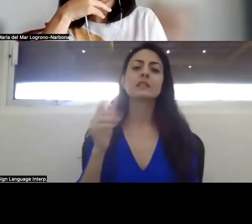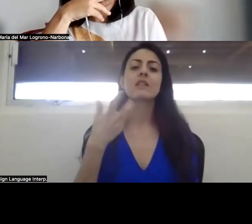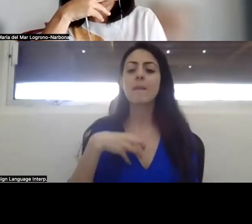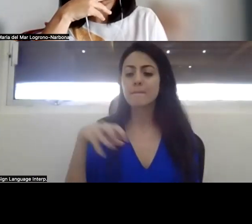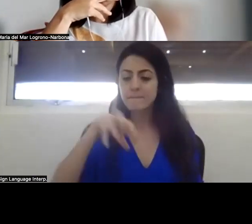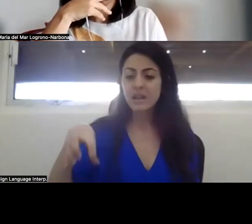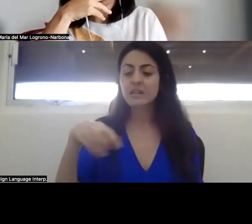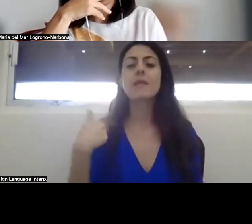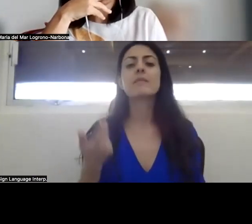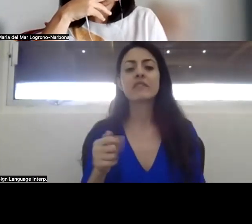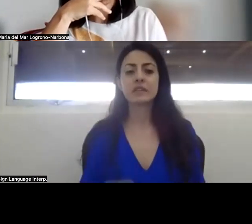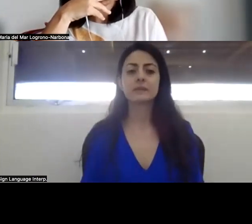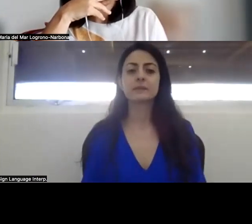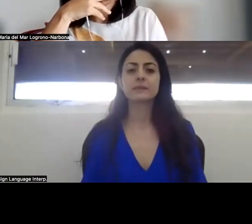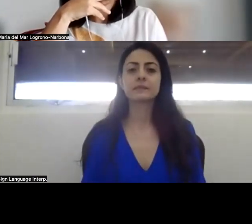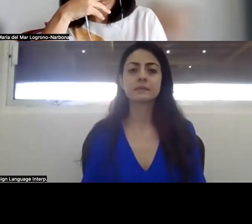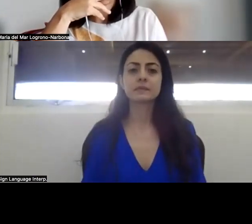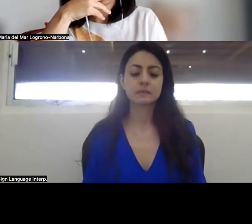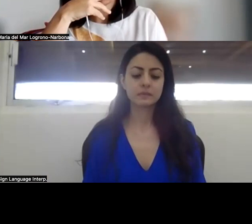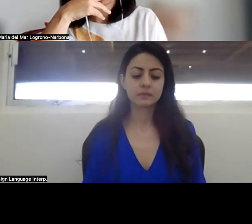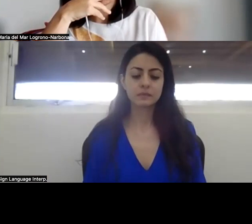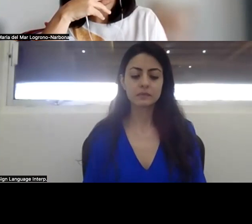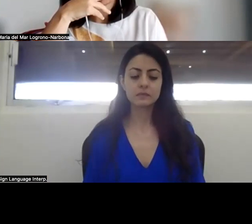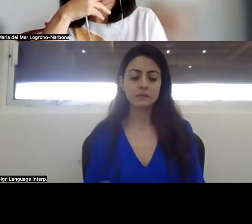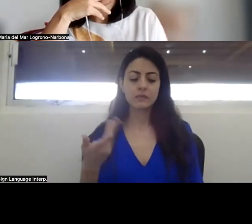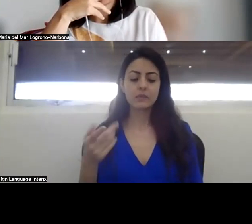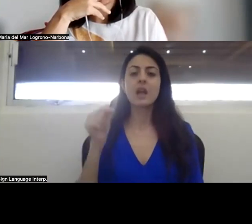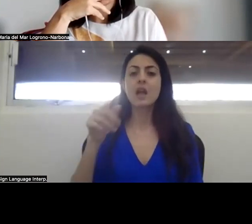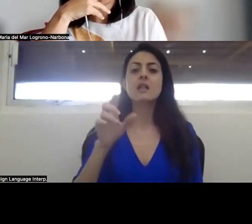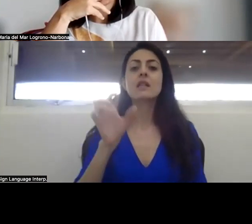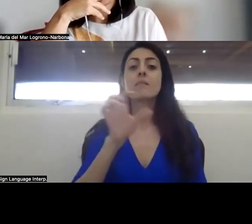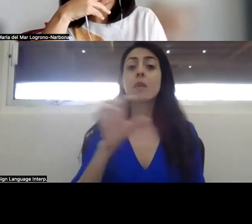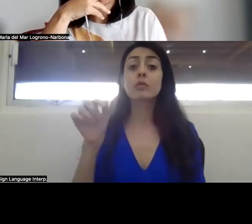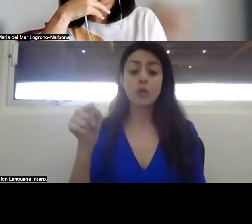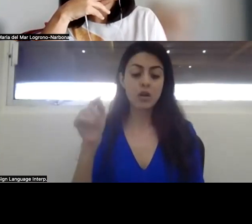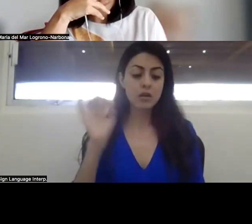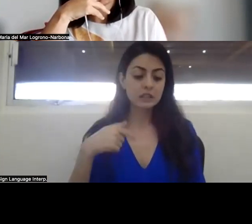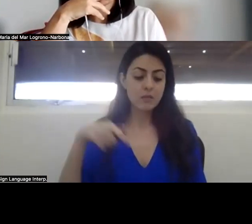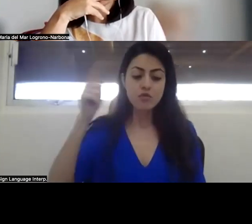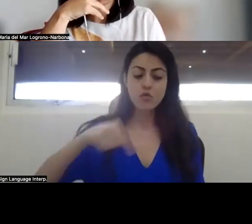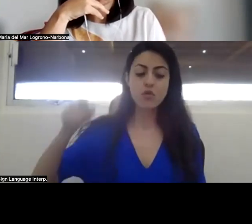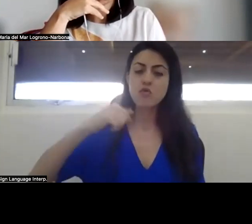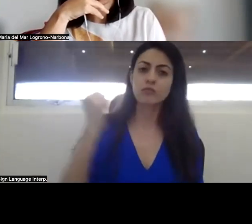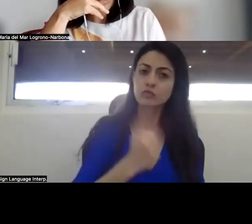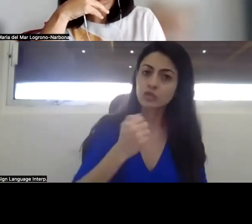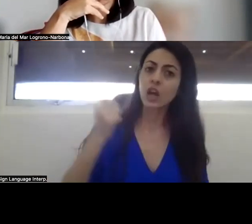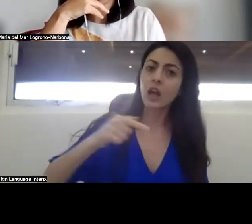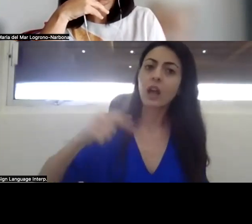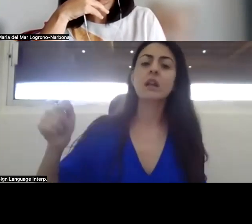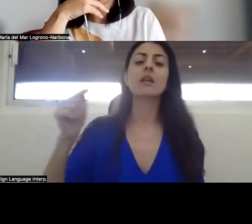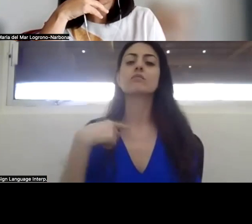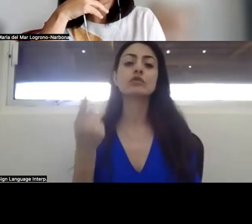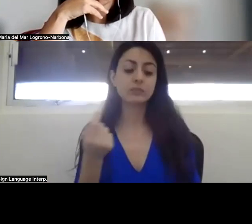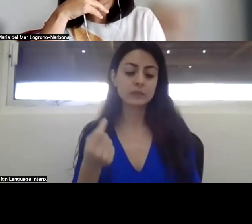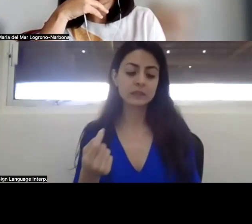in a day-to-day interaction, and that's really where I think governments in the region face a great deficit in terms of the presence of